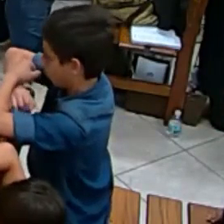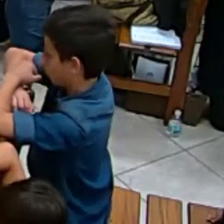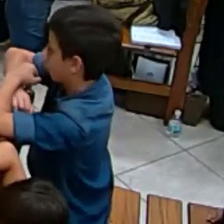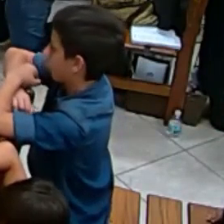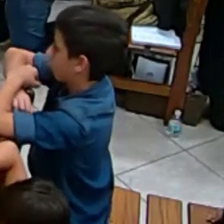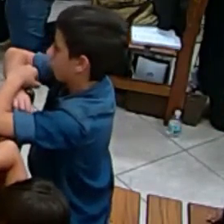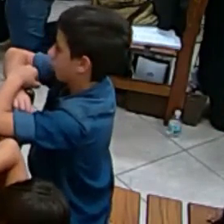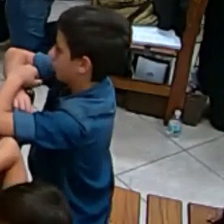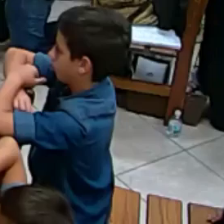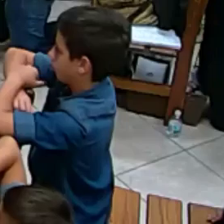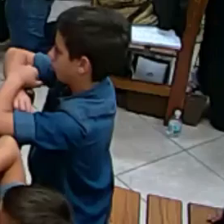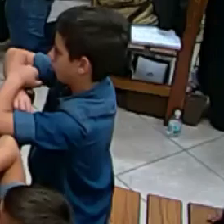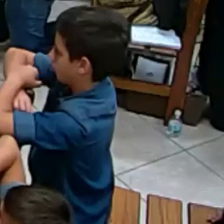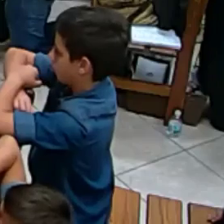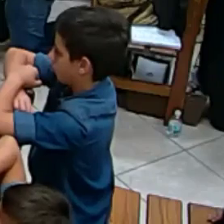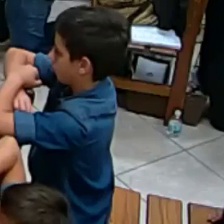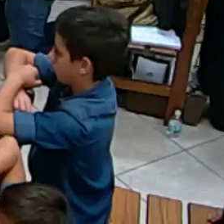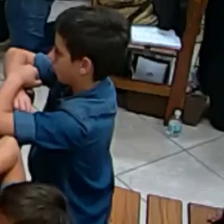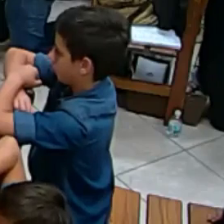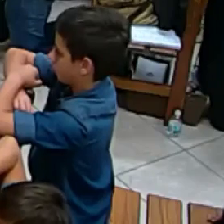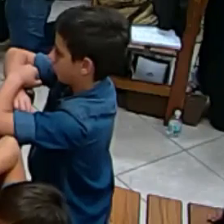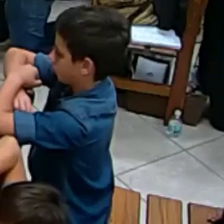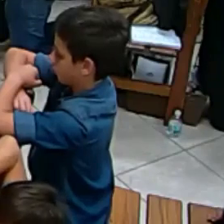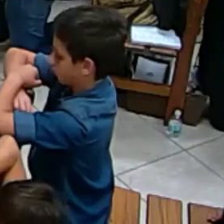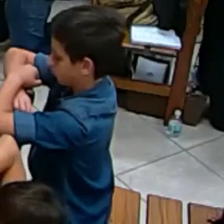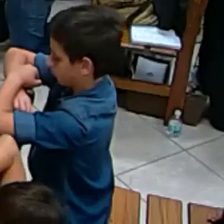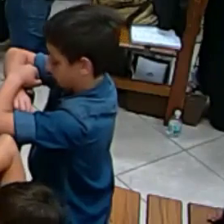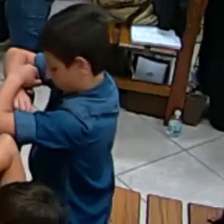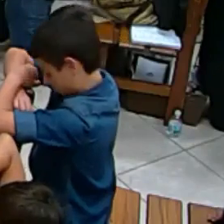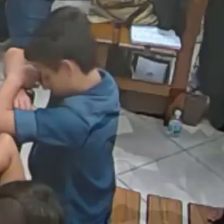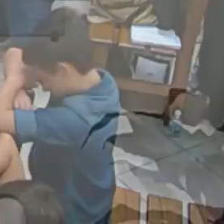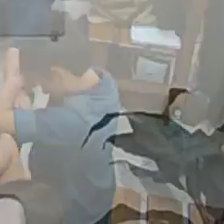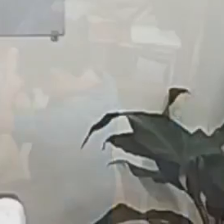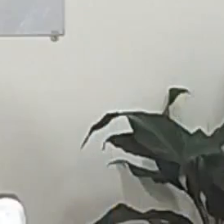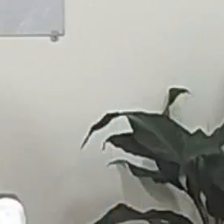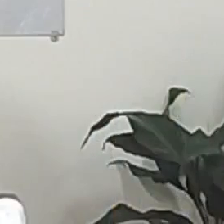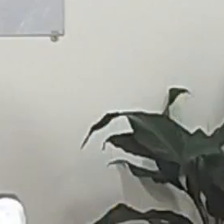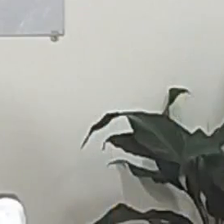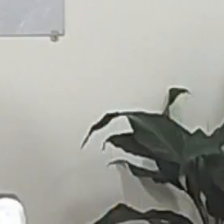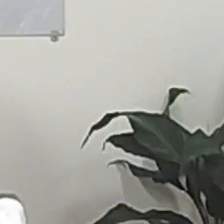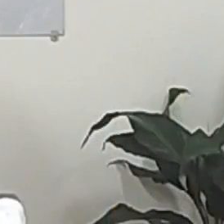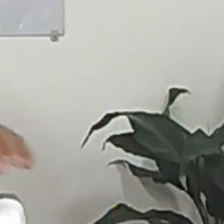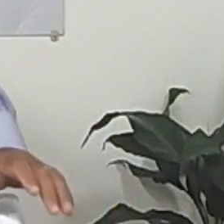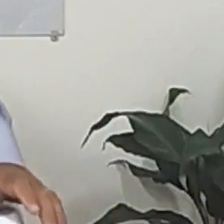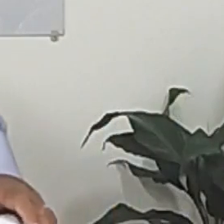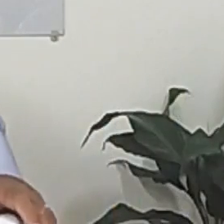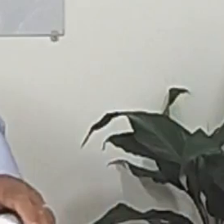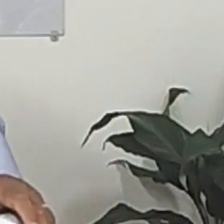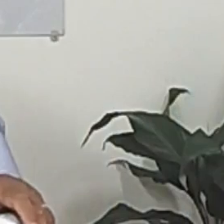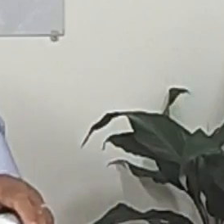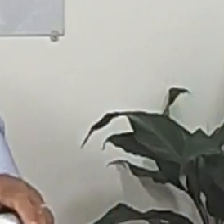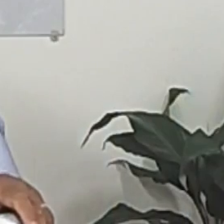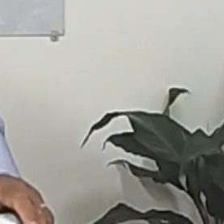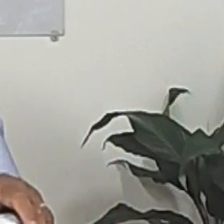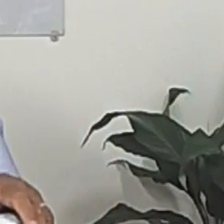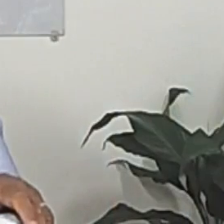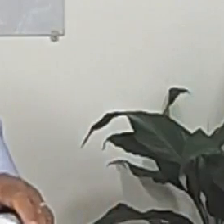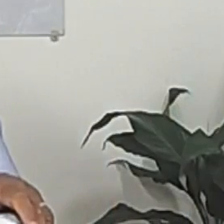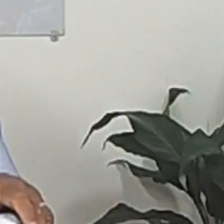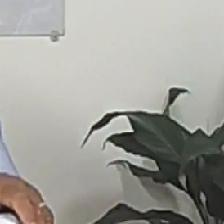trained in the use of the sword. And notice that the youth, they were going to a